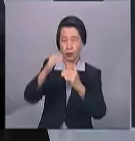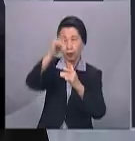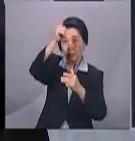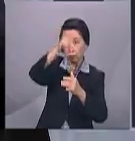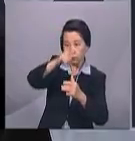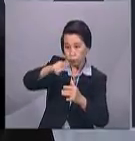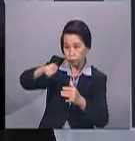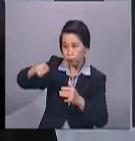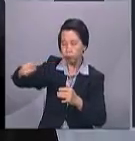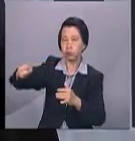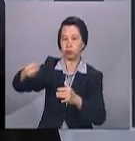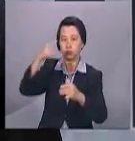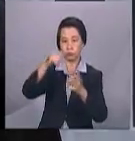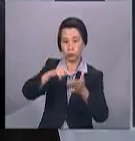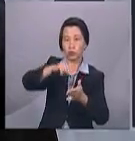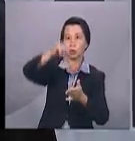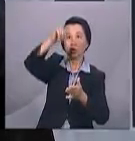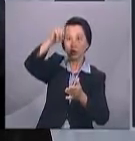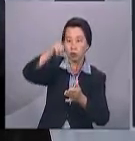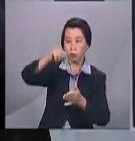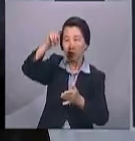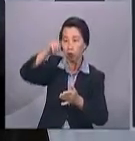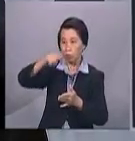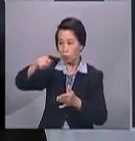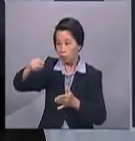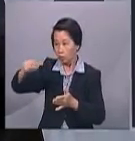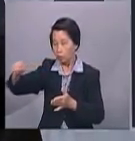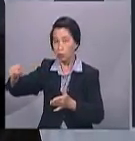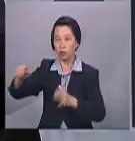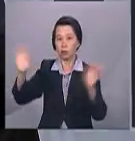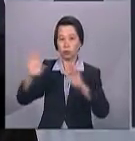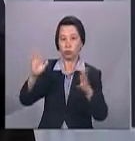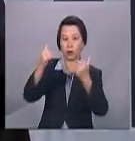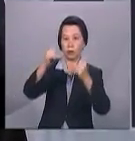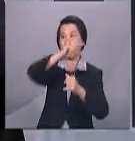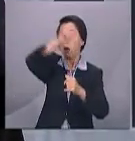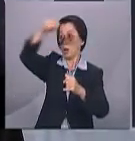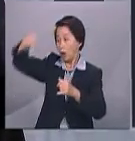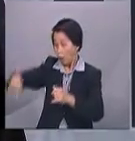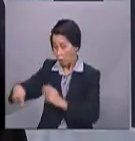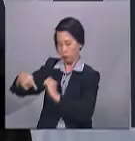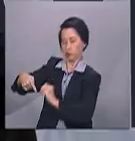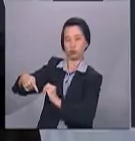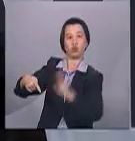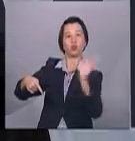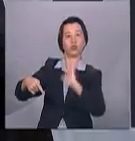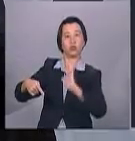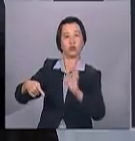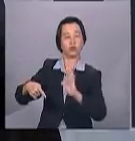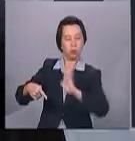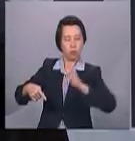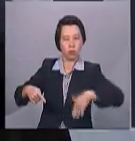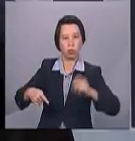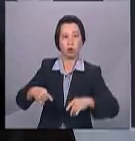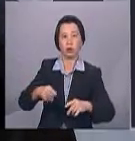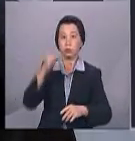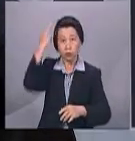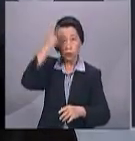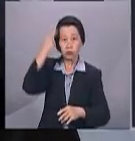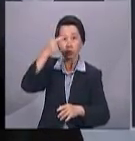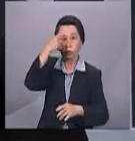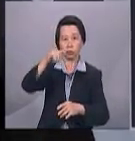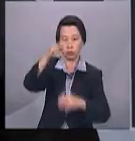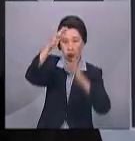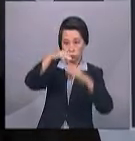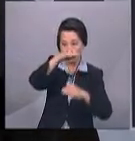reason for us to flatten the curve is not expecting a zero case COVID infection in this country. The reason for us to flatten